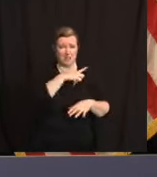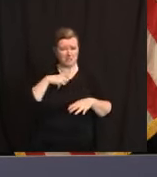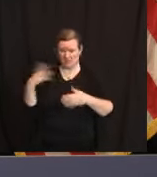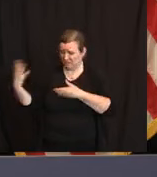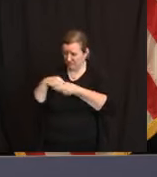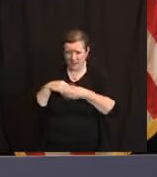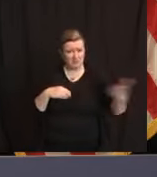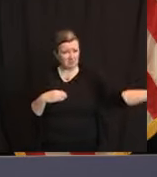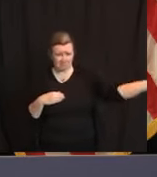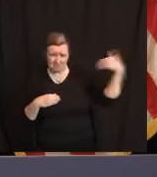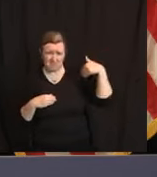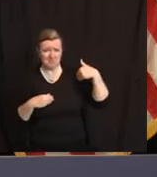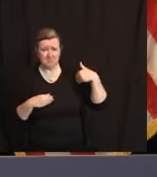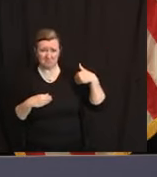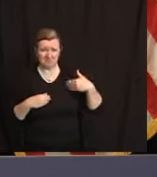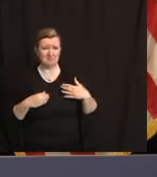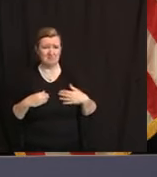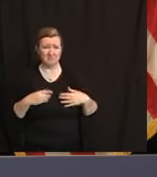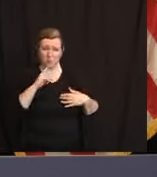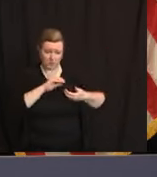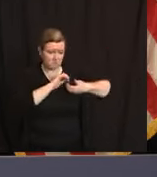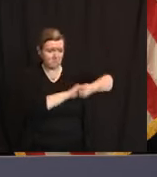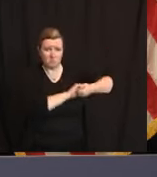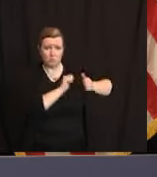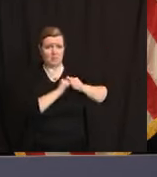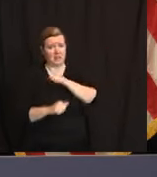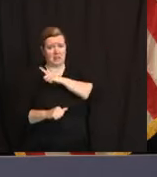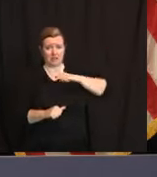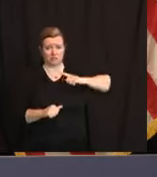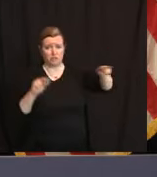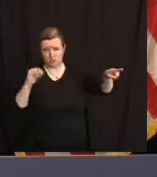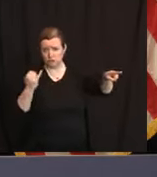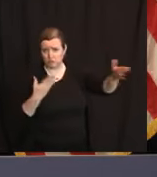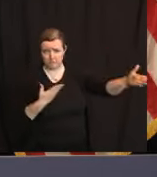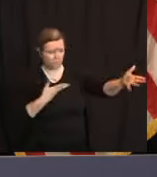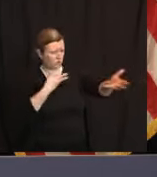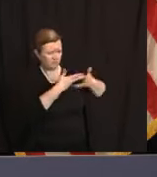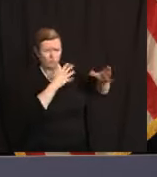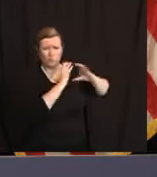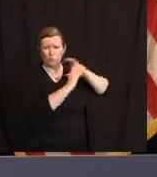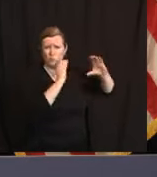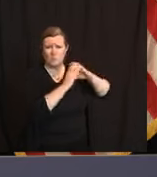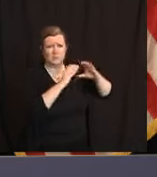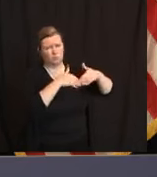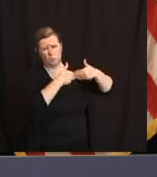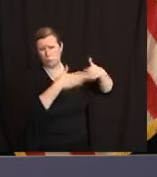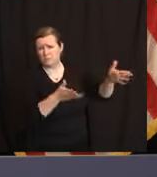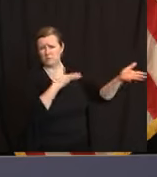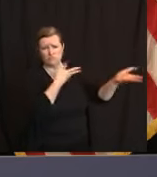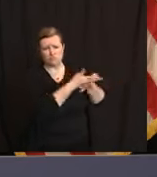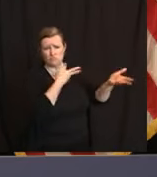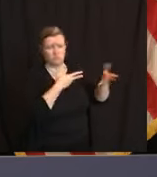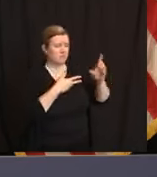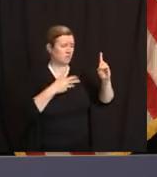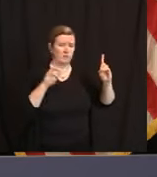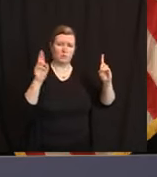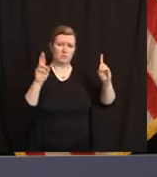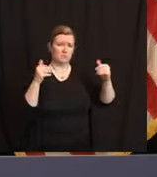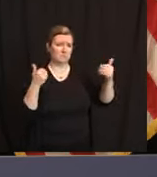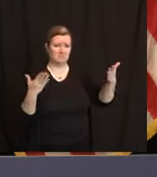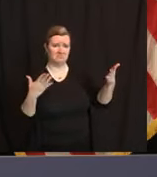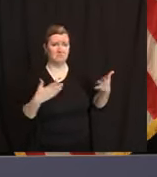worked extremely well with the legislature and communicated at a high level on both sides of the aisle. But you add National Guard,